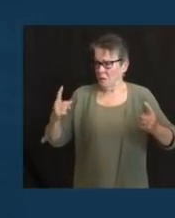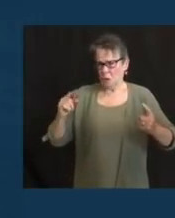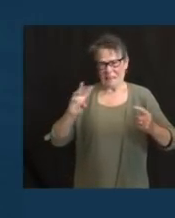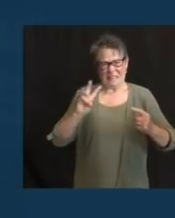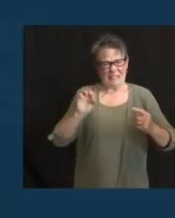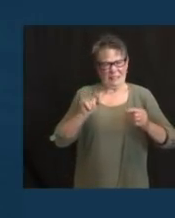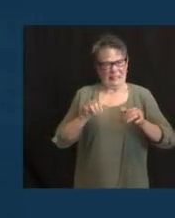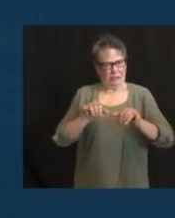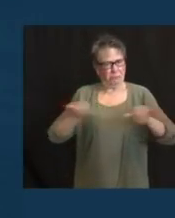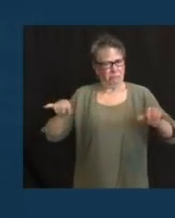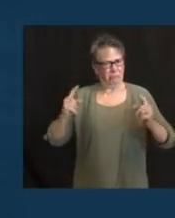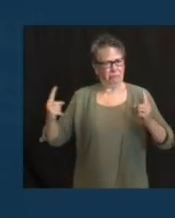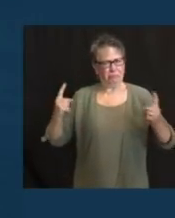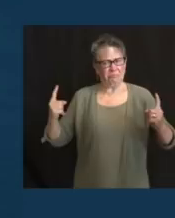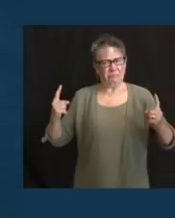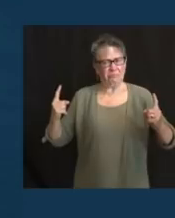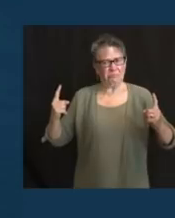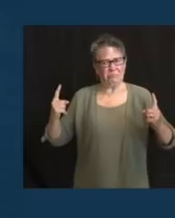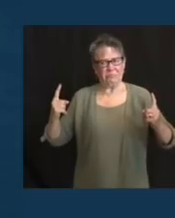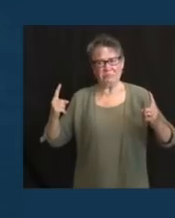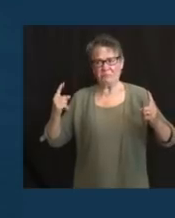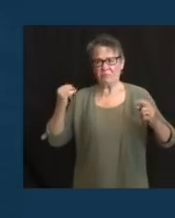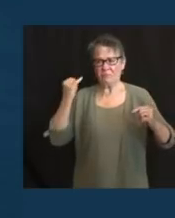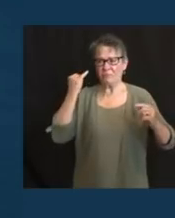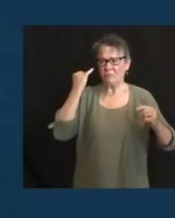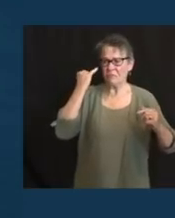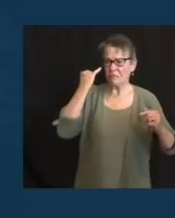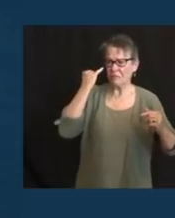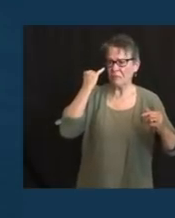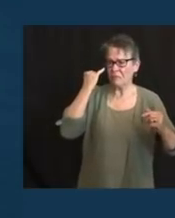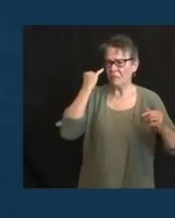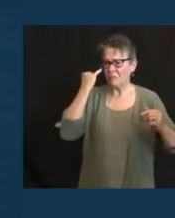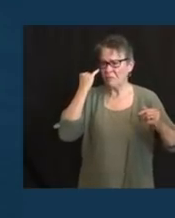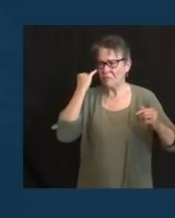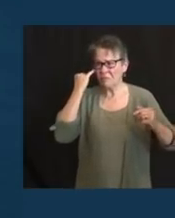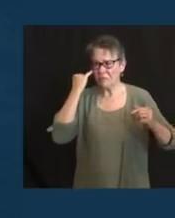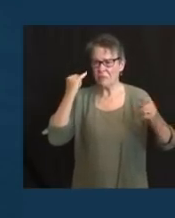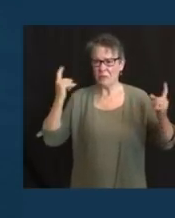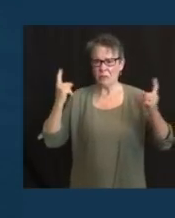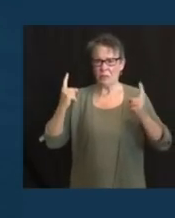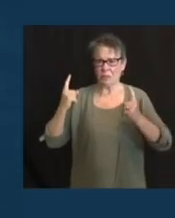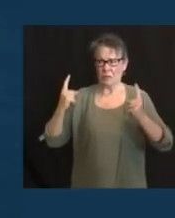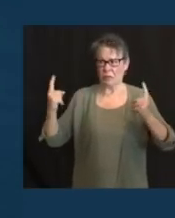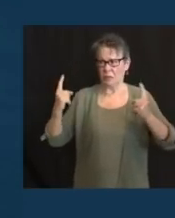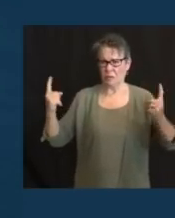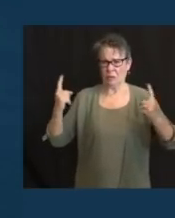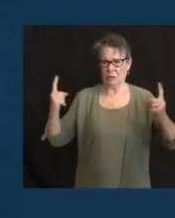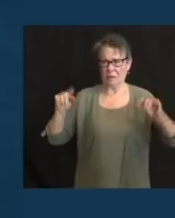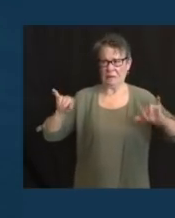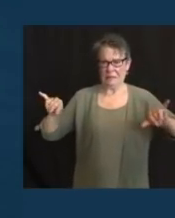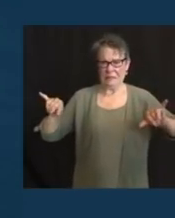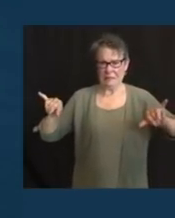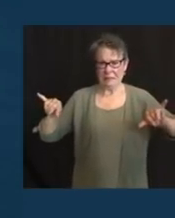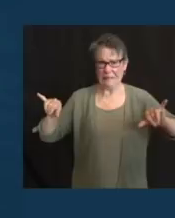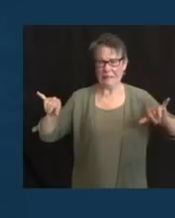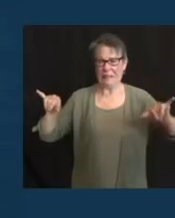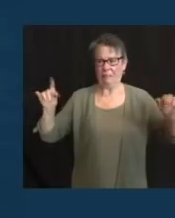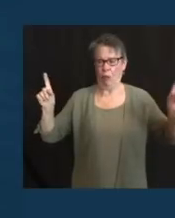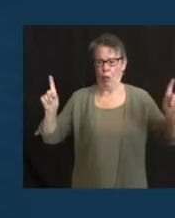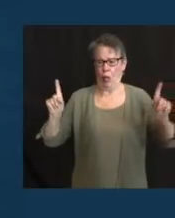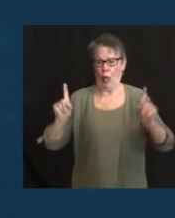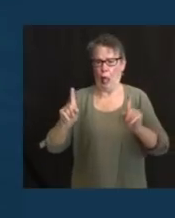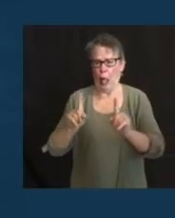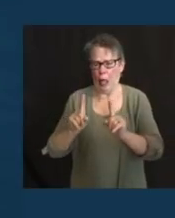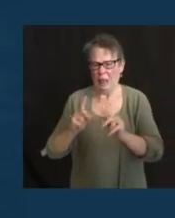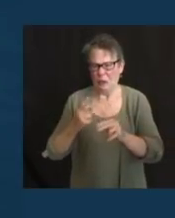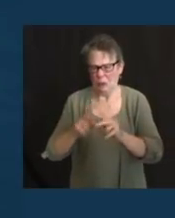more. It's the job of the contact tracers to notify these contacts, to tell them that they may have been exposed, to urge